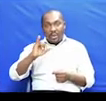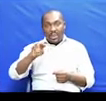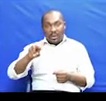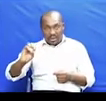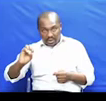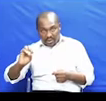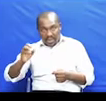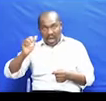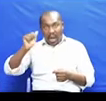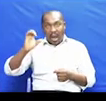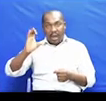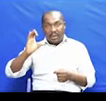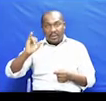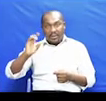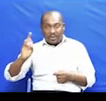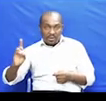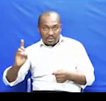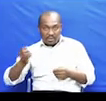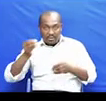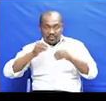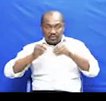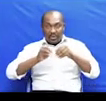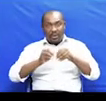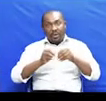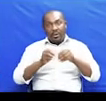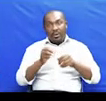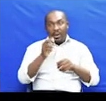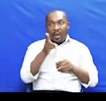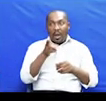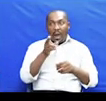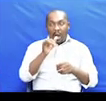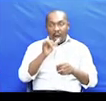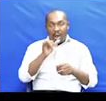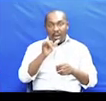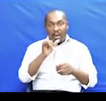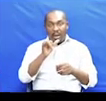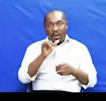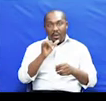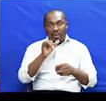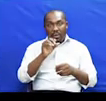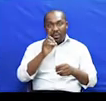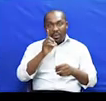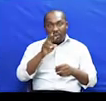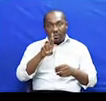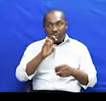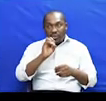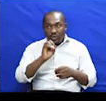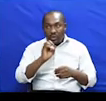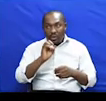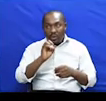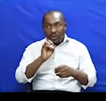volume in cubic centimeter. We have initial